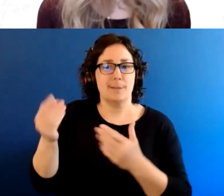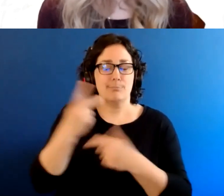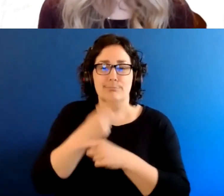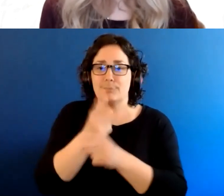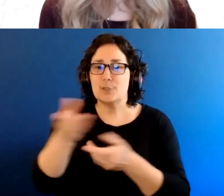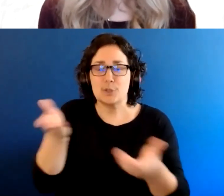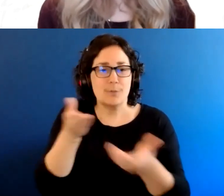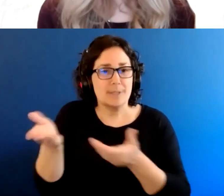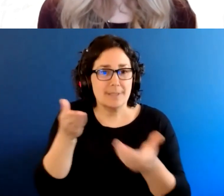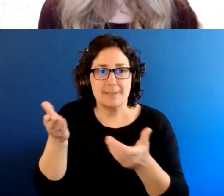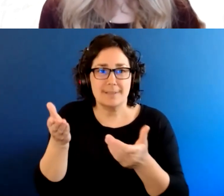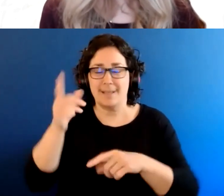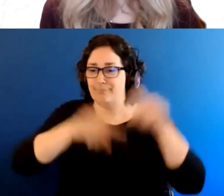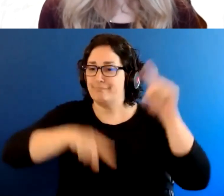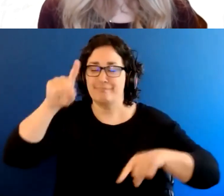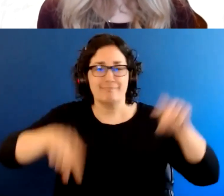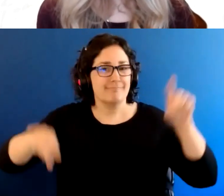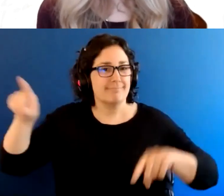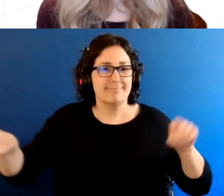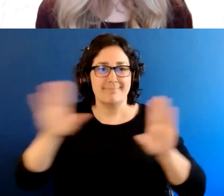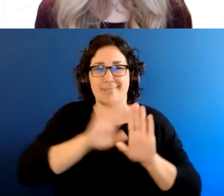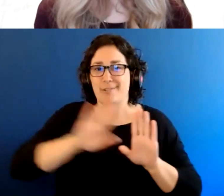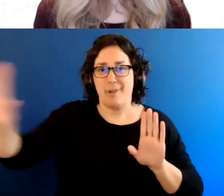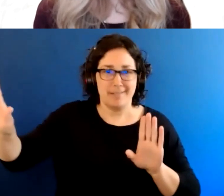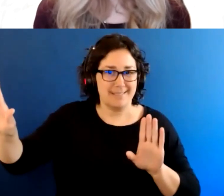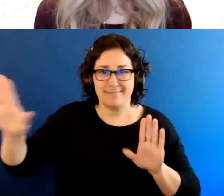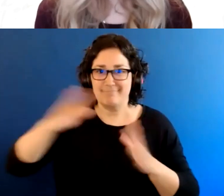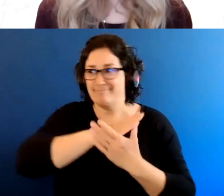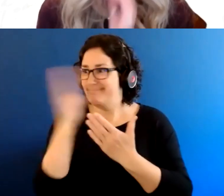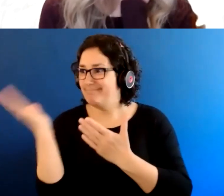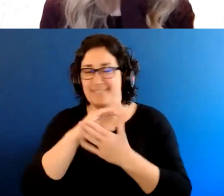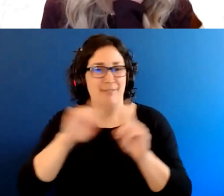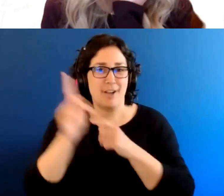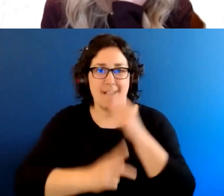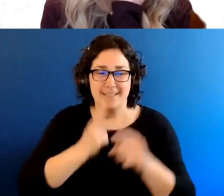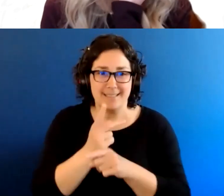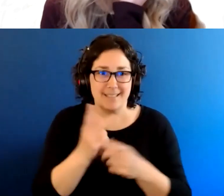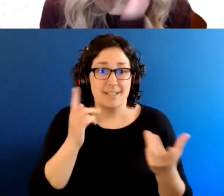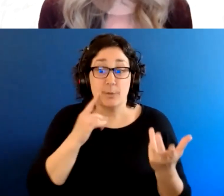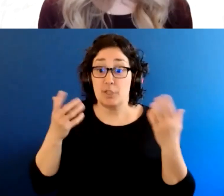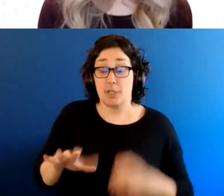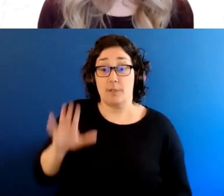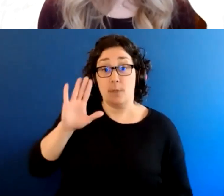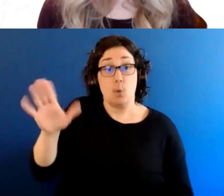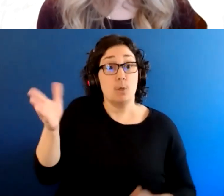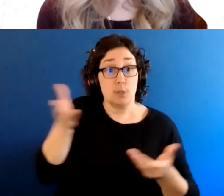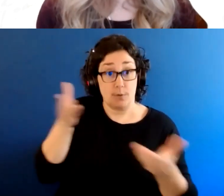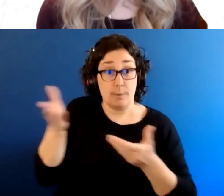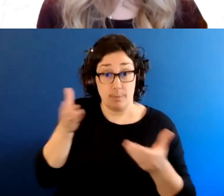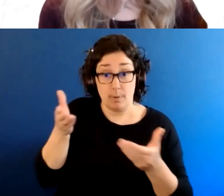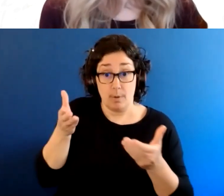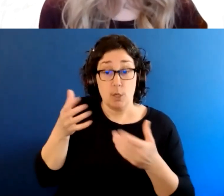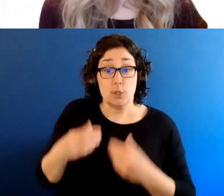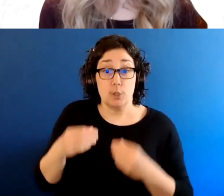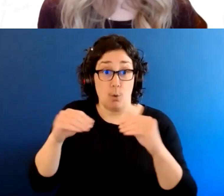services in a variety across the board. So the chances of your services being